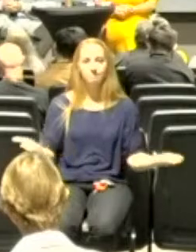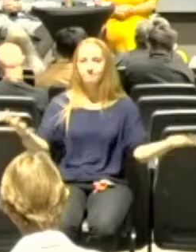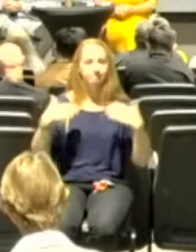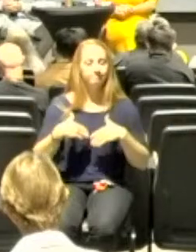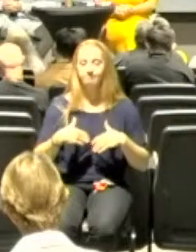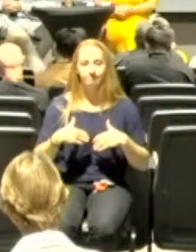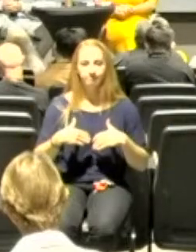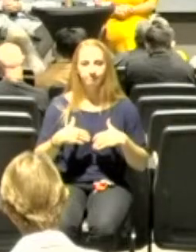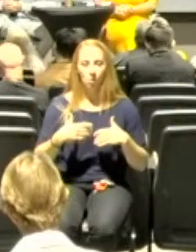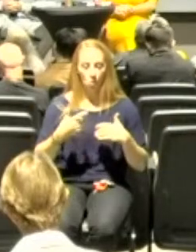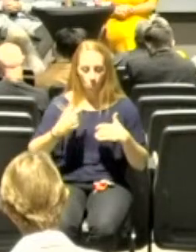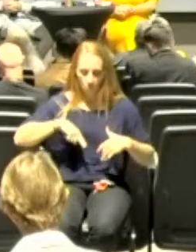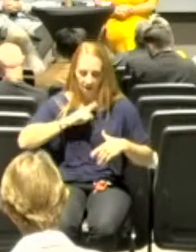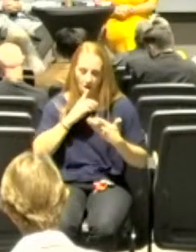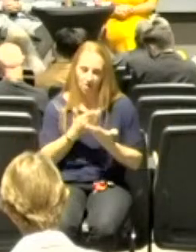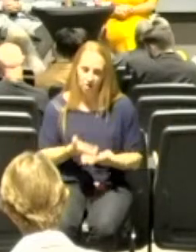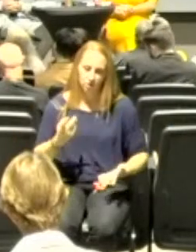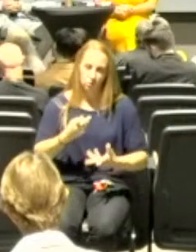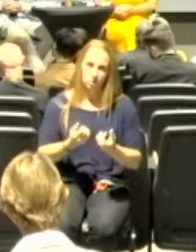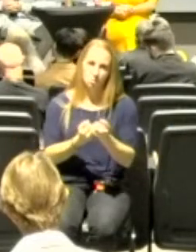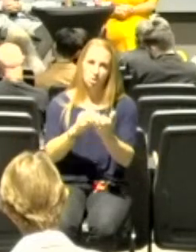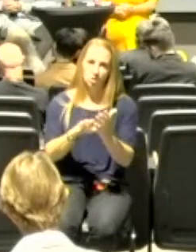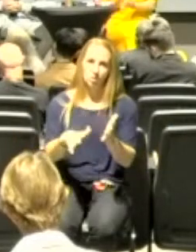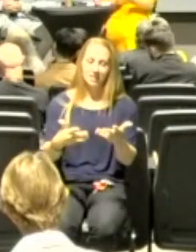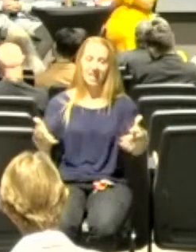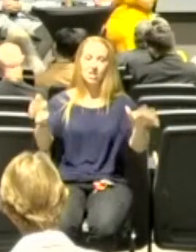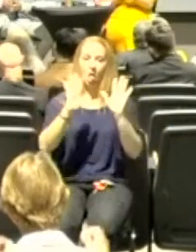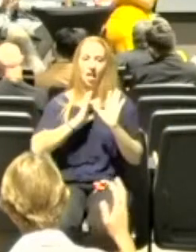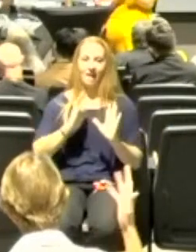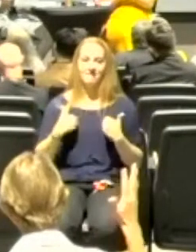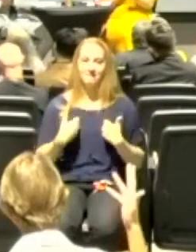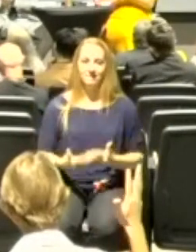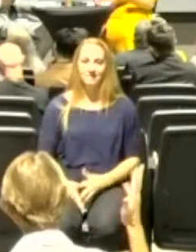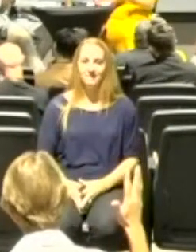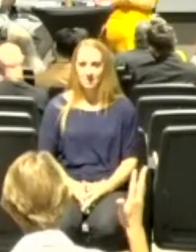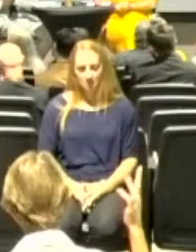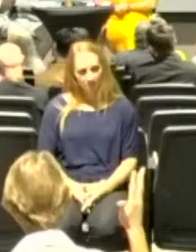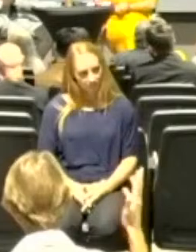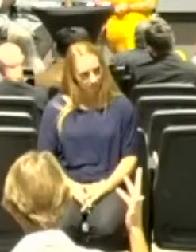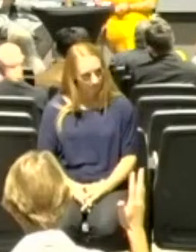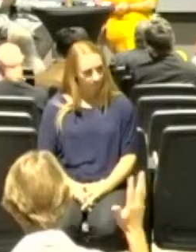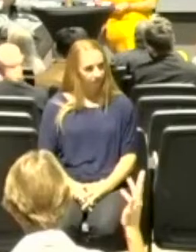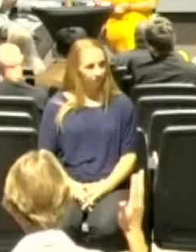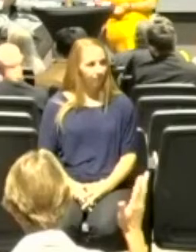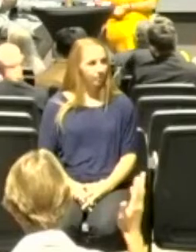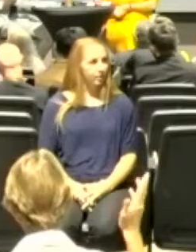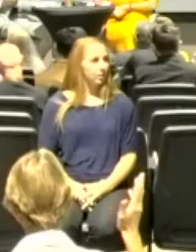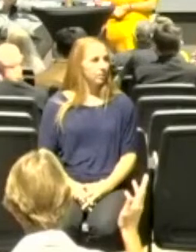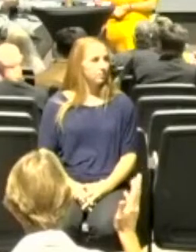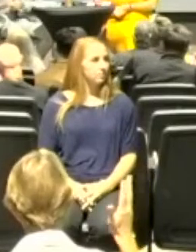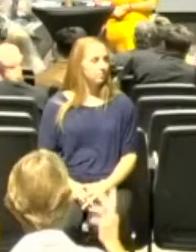RSC. We are here for our students. That's all I have. Okay, thank you.